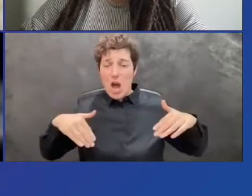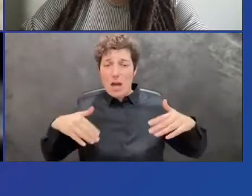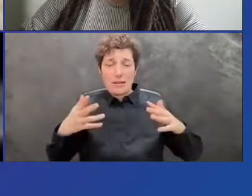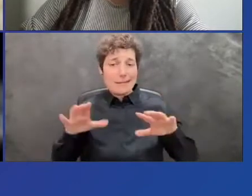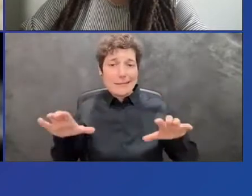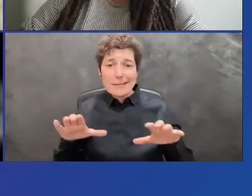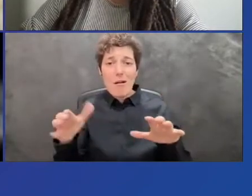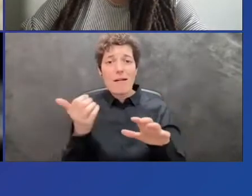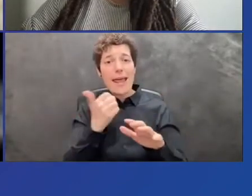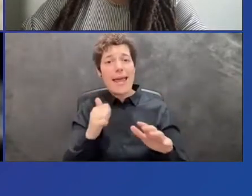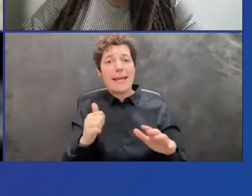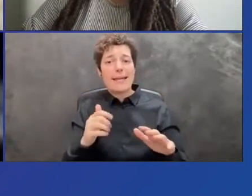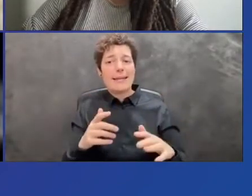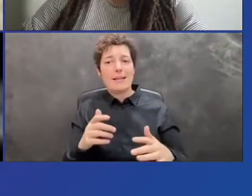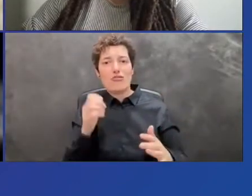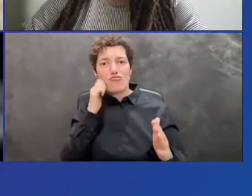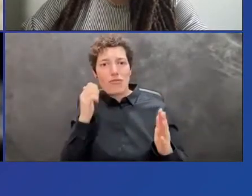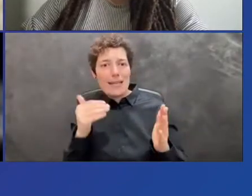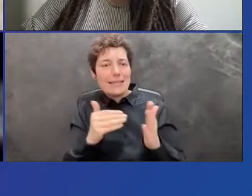work,